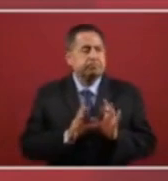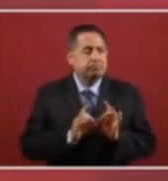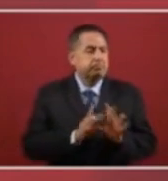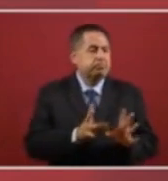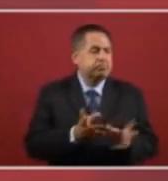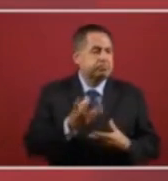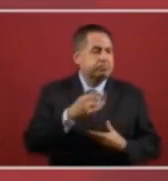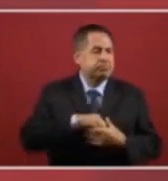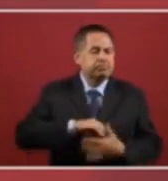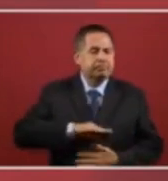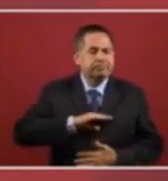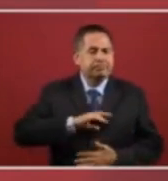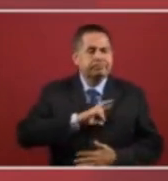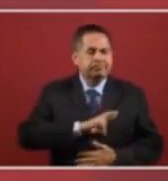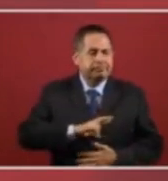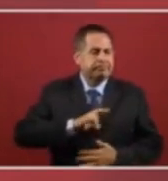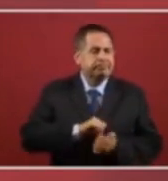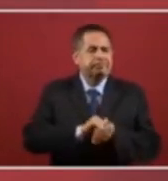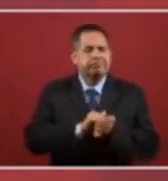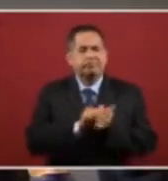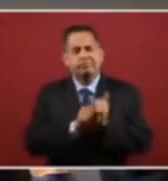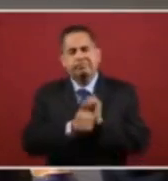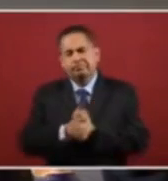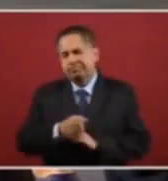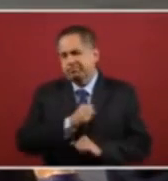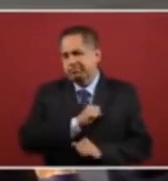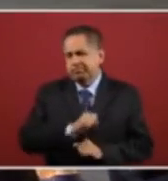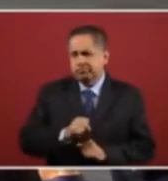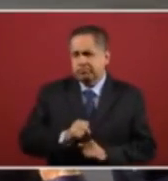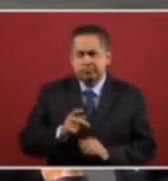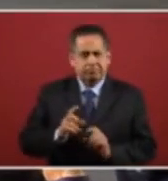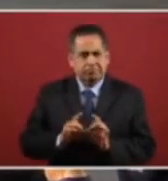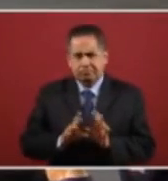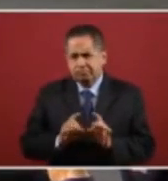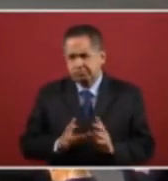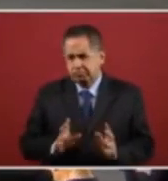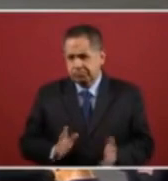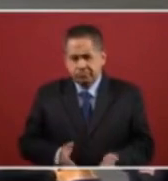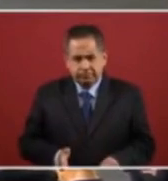I believe that it's the circumstances that bring them